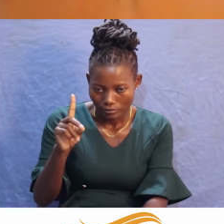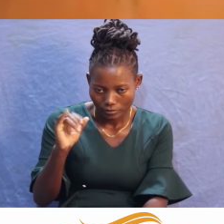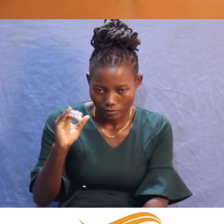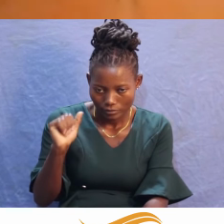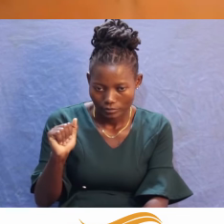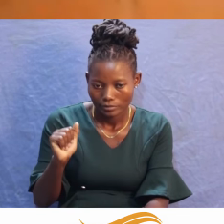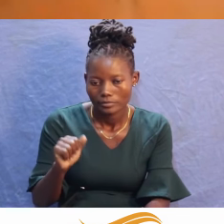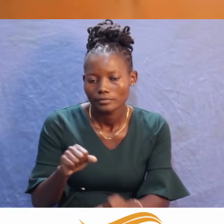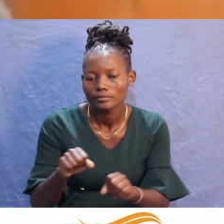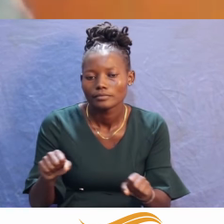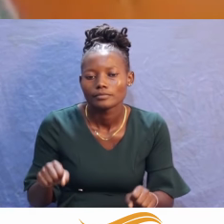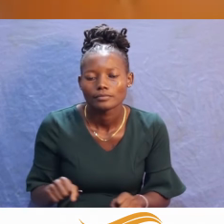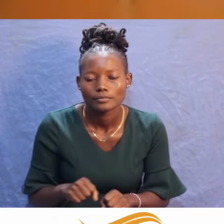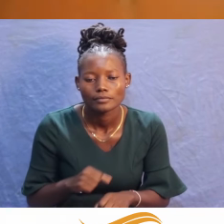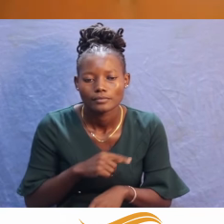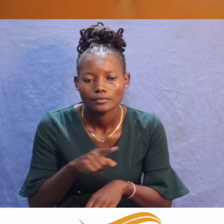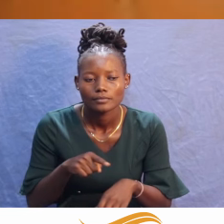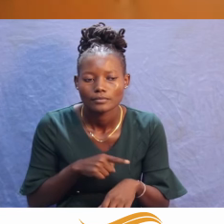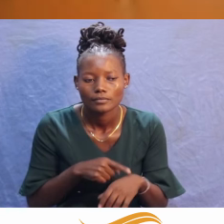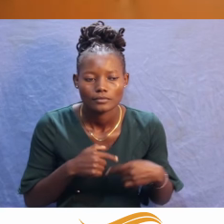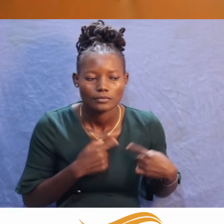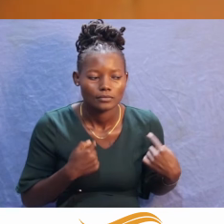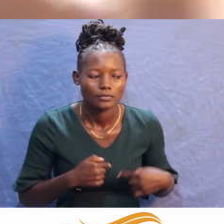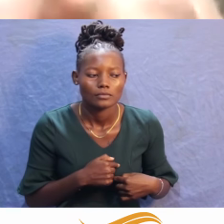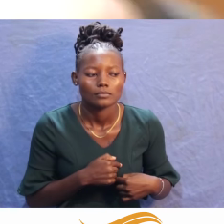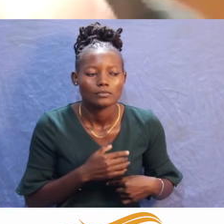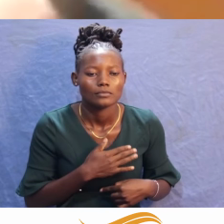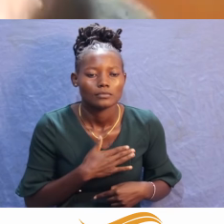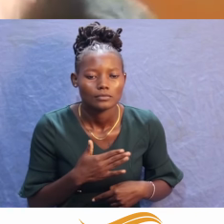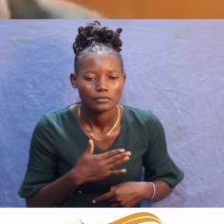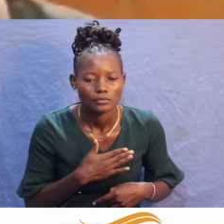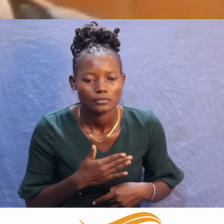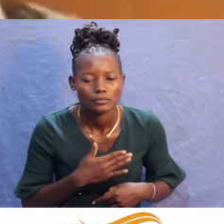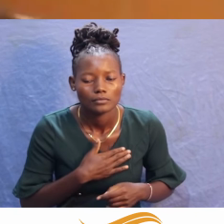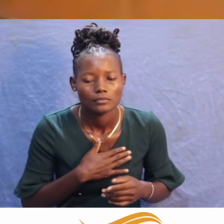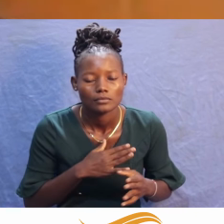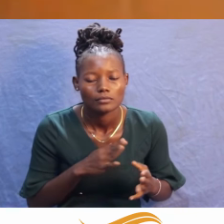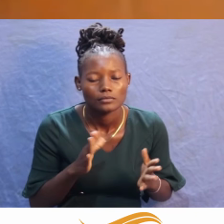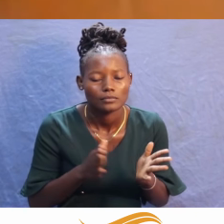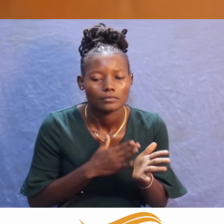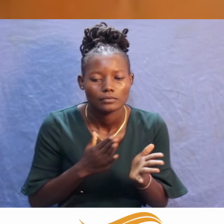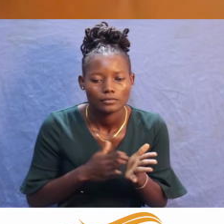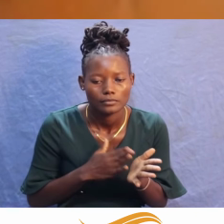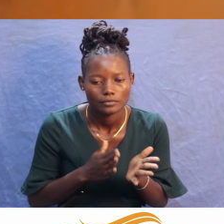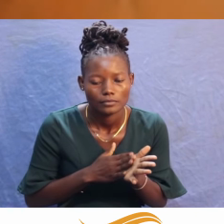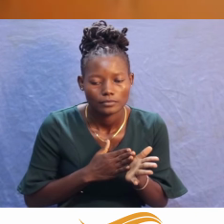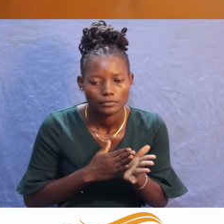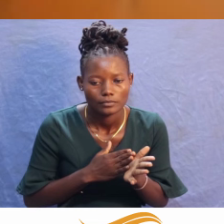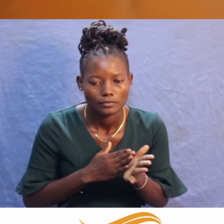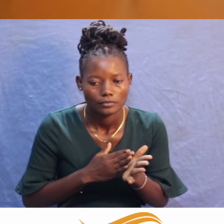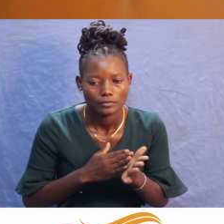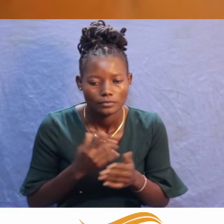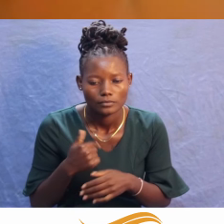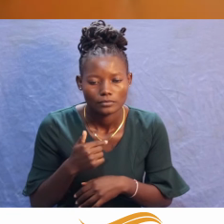When the heart pumps, the atrium, the top of the heart goes first and the ventricles pump.